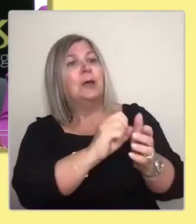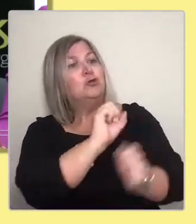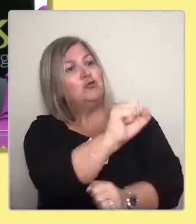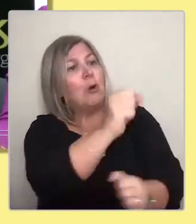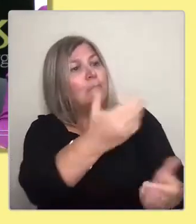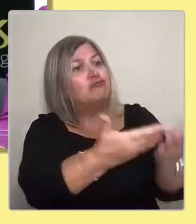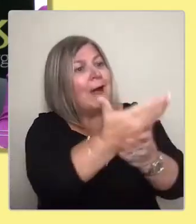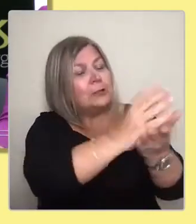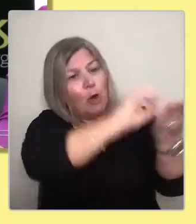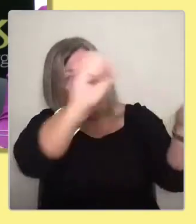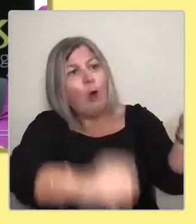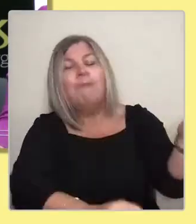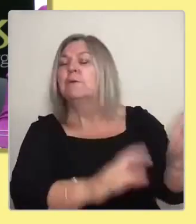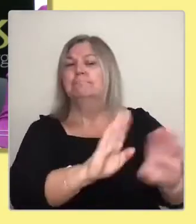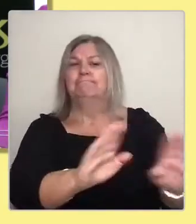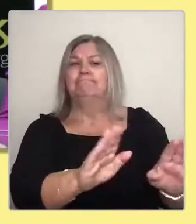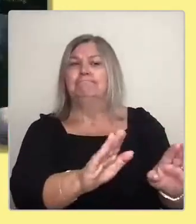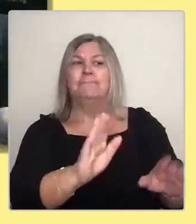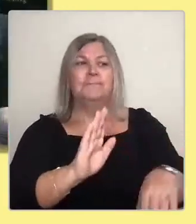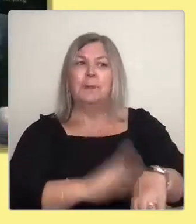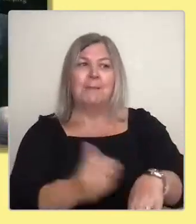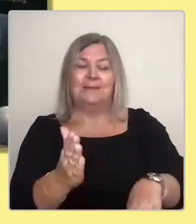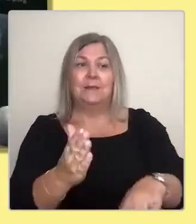or in an independent Scotland.